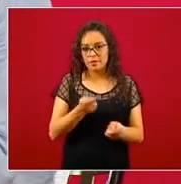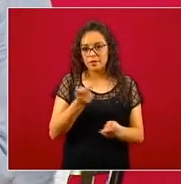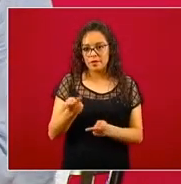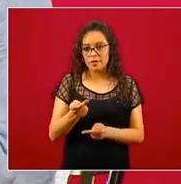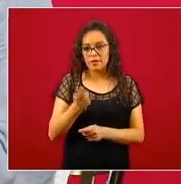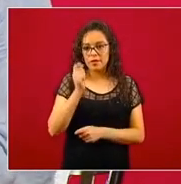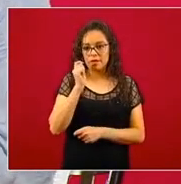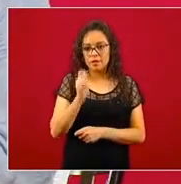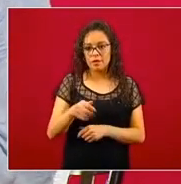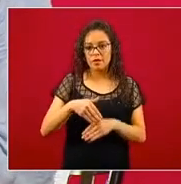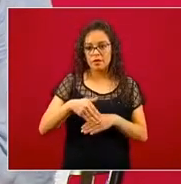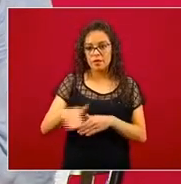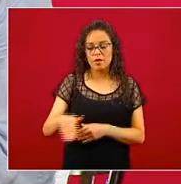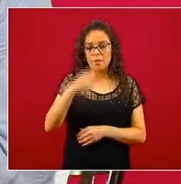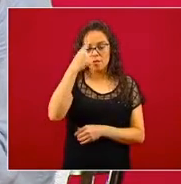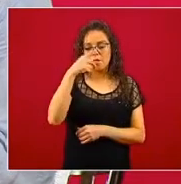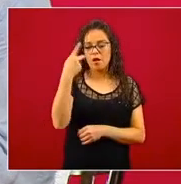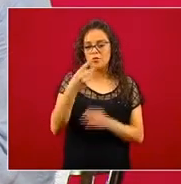on Health and Nutrition